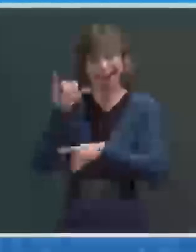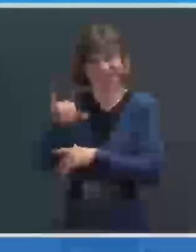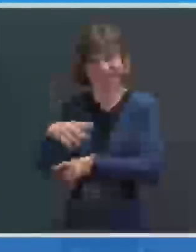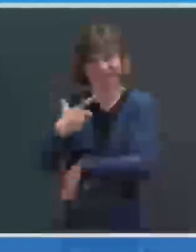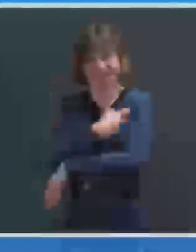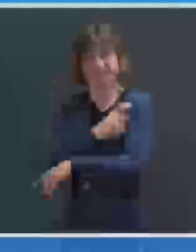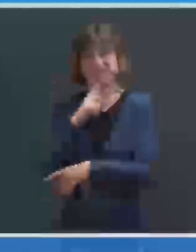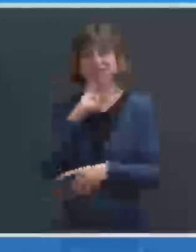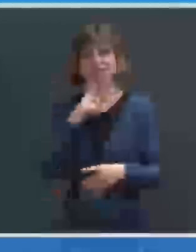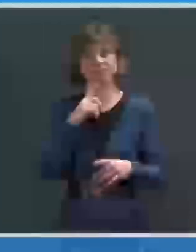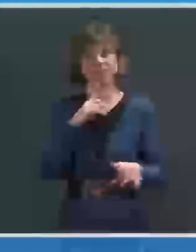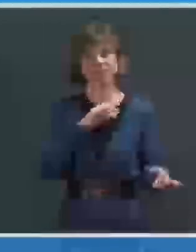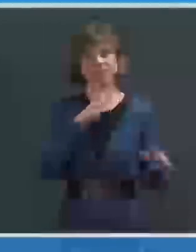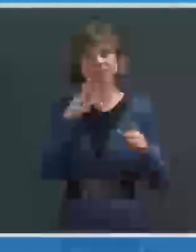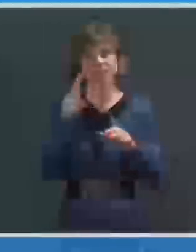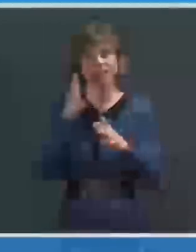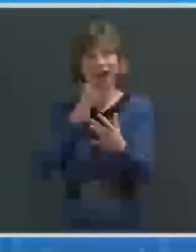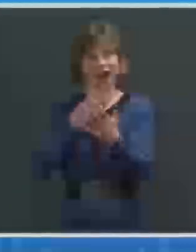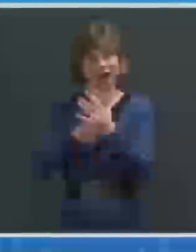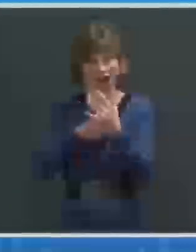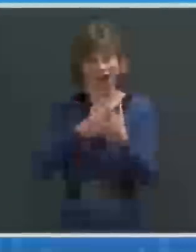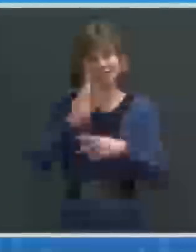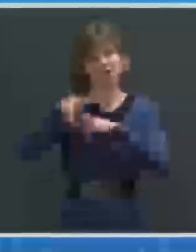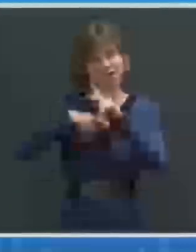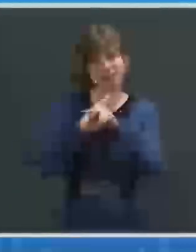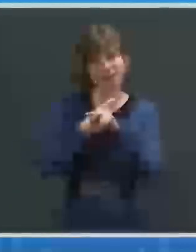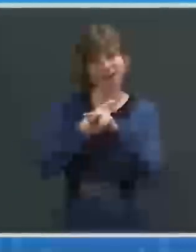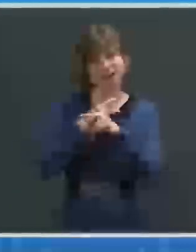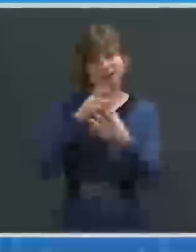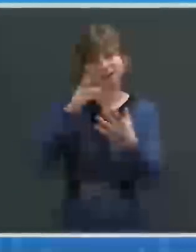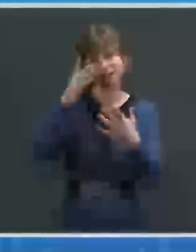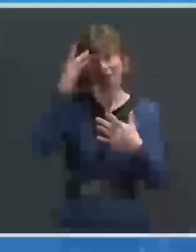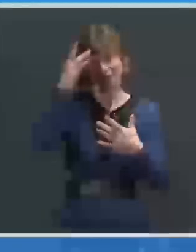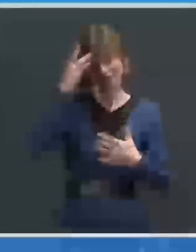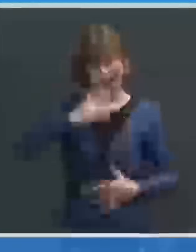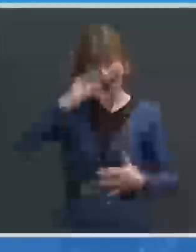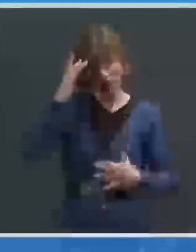wild type virus, namely the virus